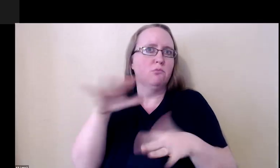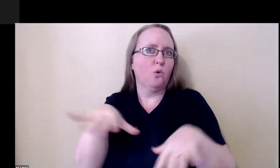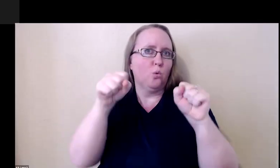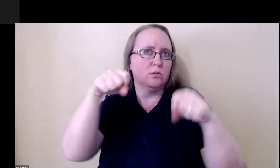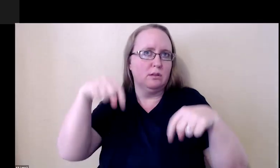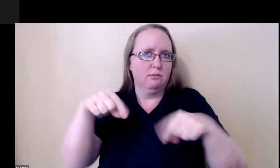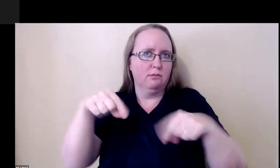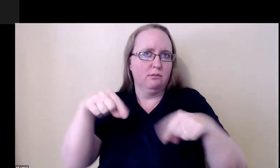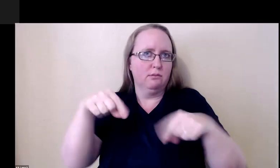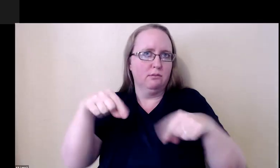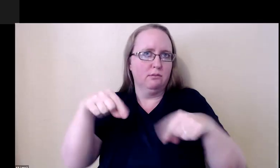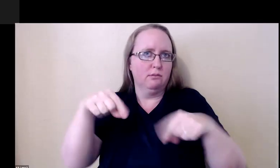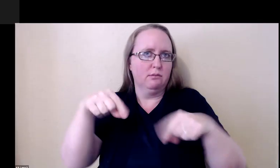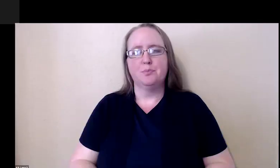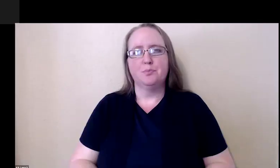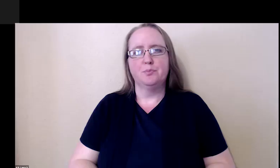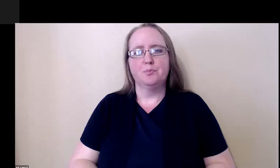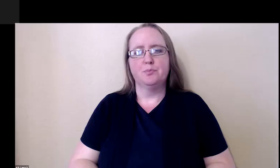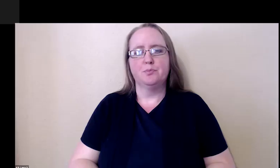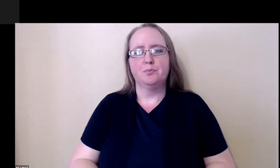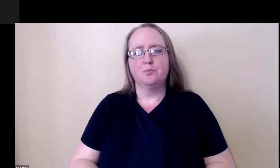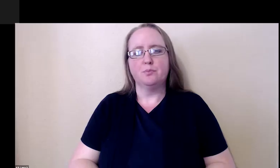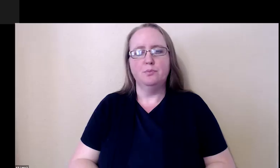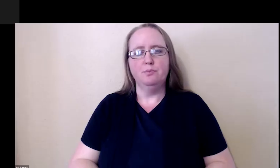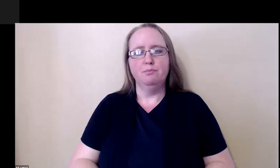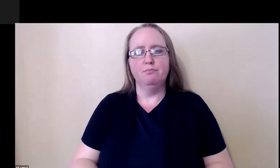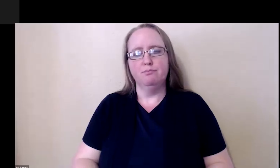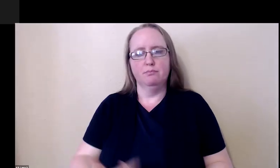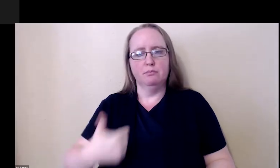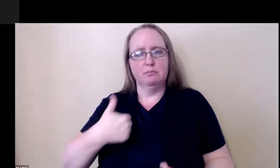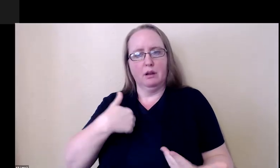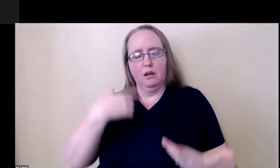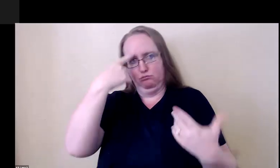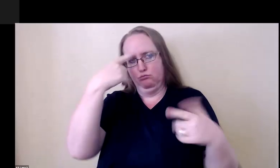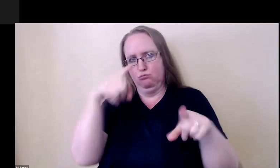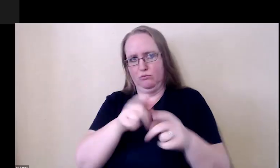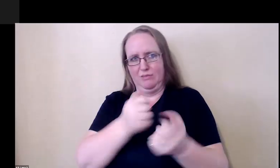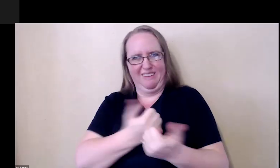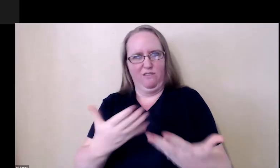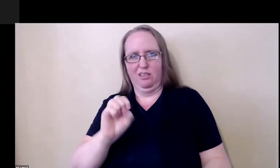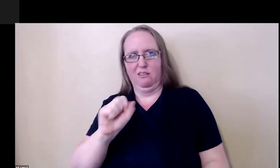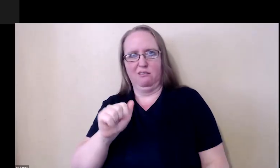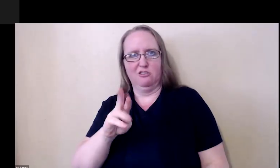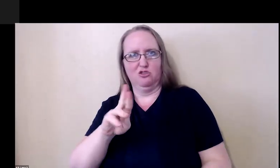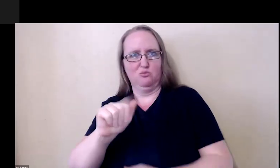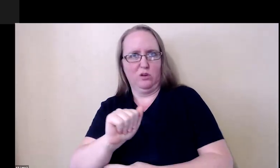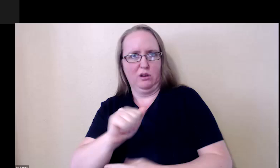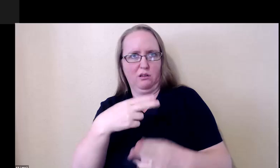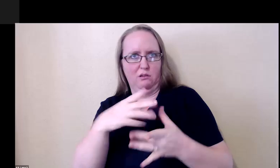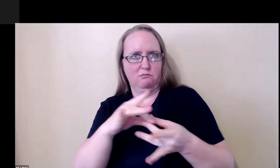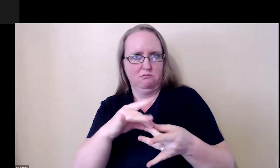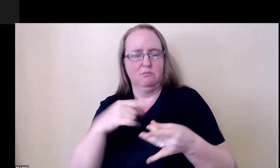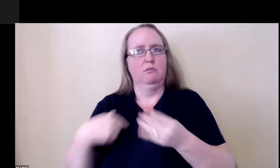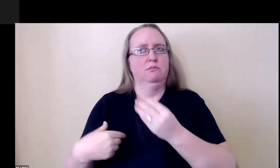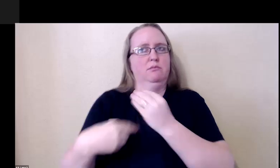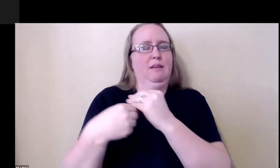this. I'd like to agree with everything that Sabrina said and piggyback onto